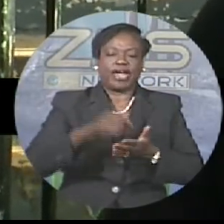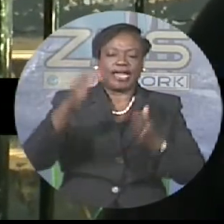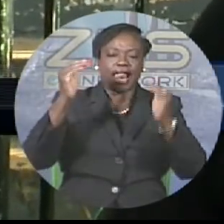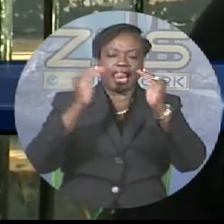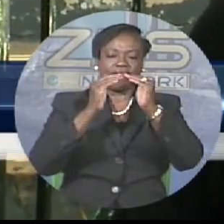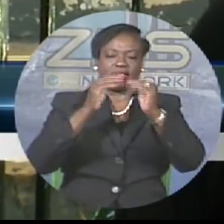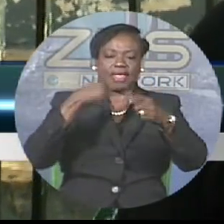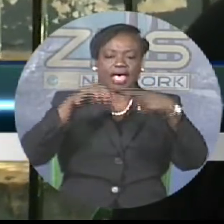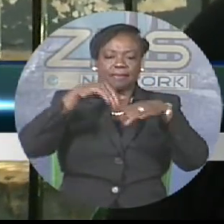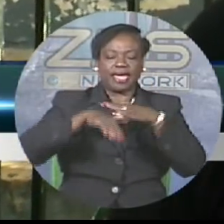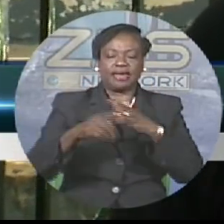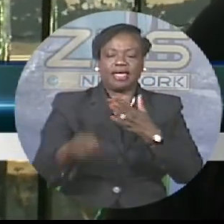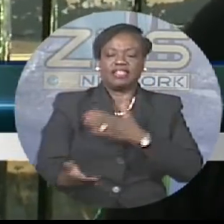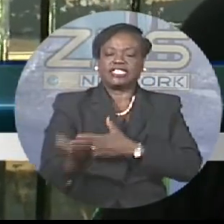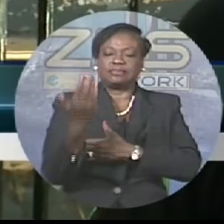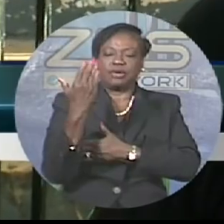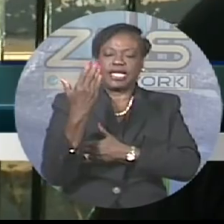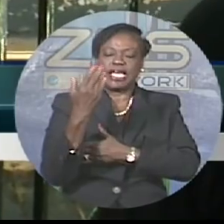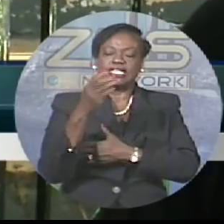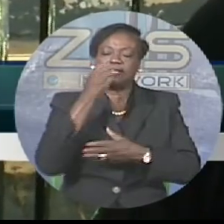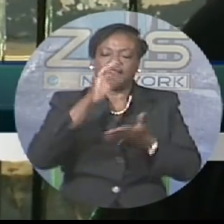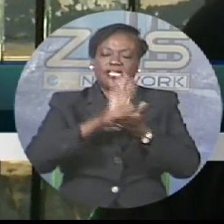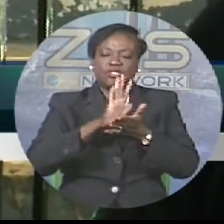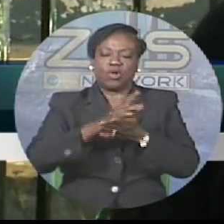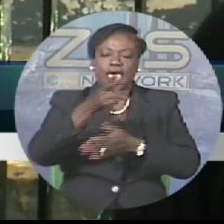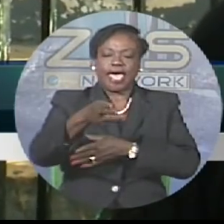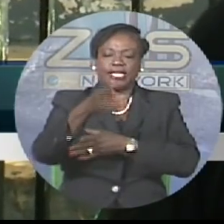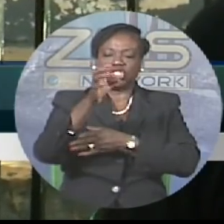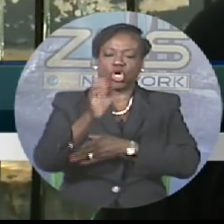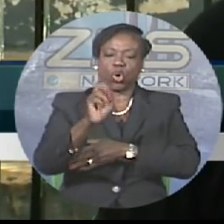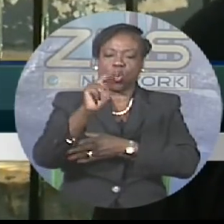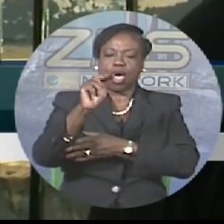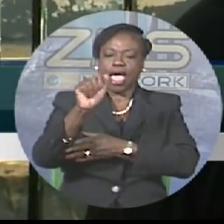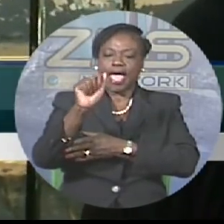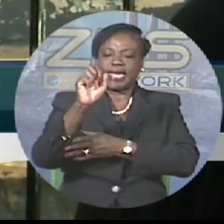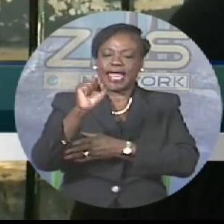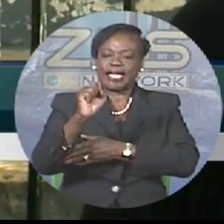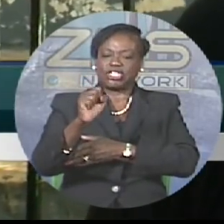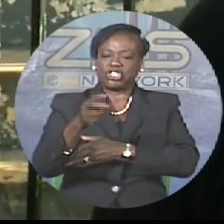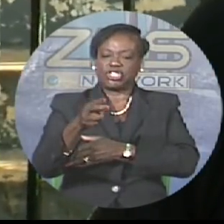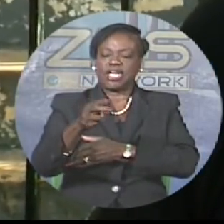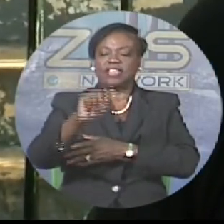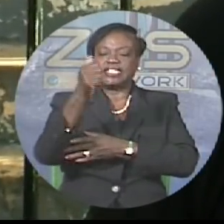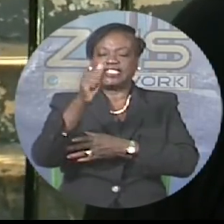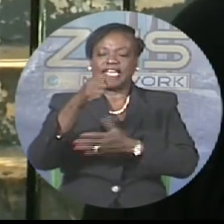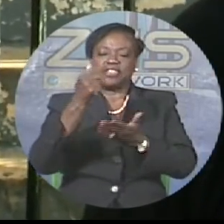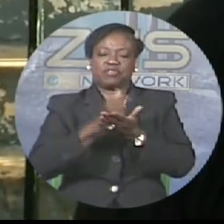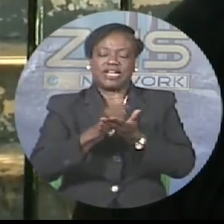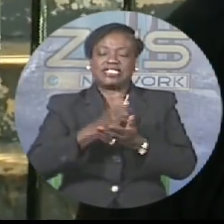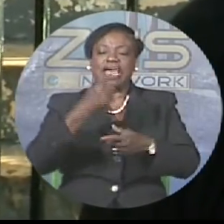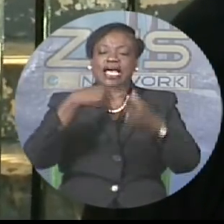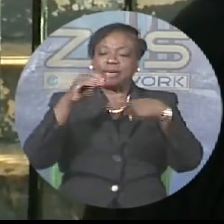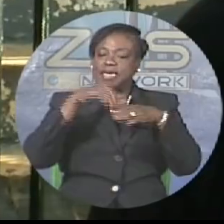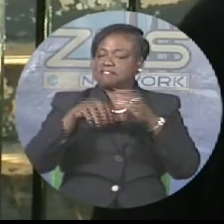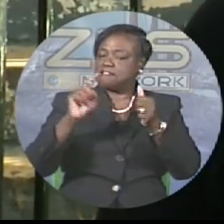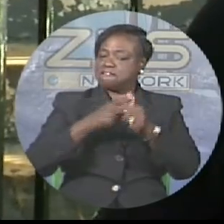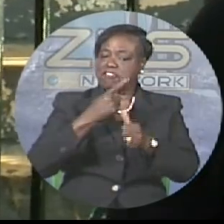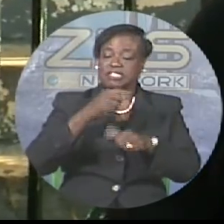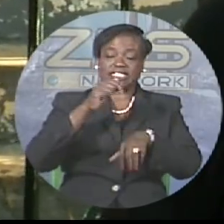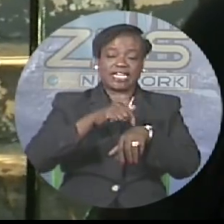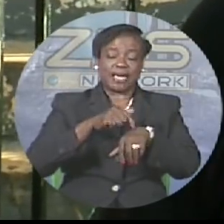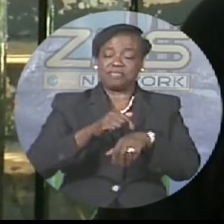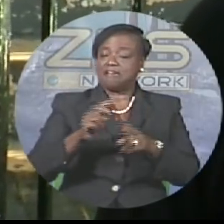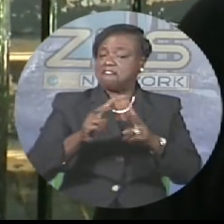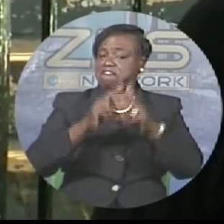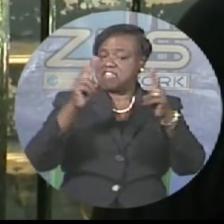morning. It is our feeder school, Lacho Nash, so the 10th graders, they're coming in for the first time, and so they were very privileged this morning to